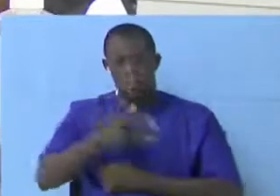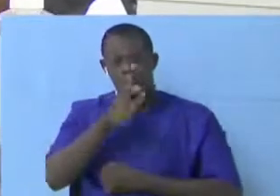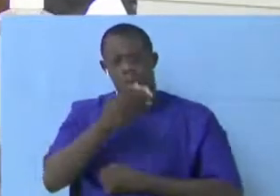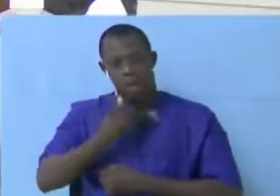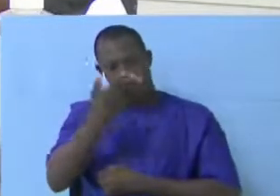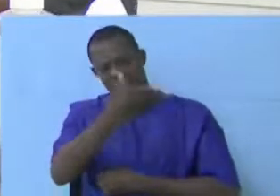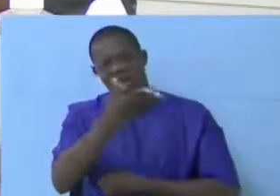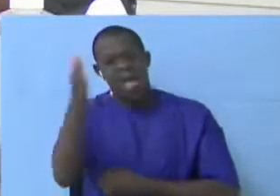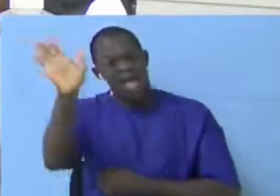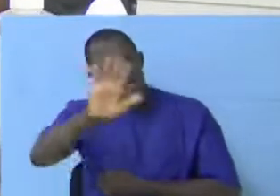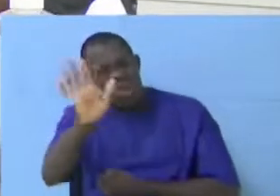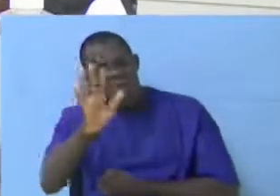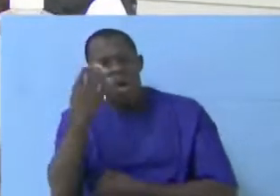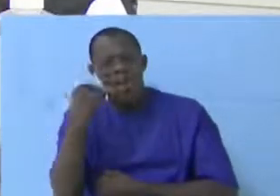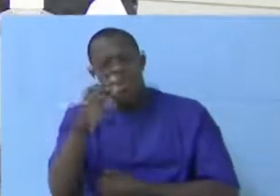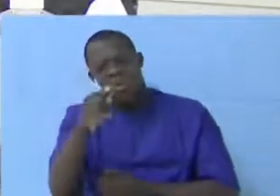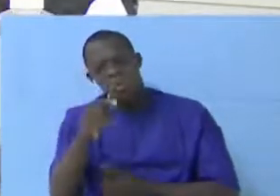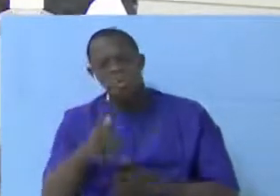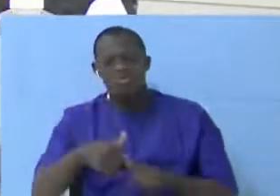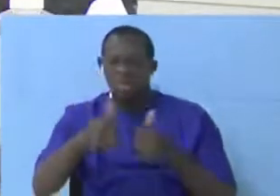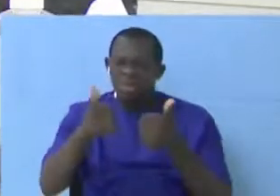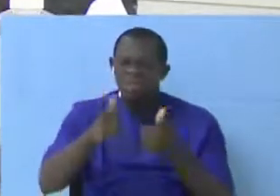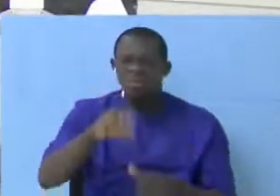thank you. How is work? Fine, thank you.